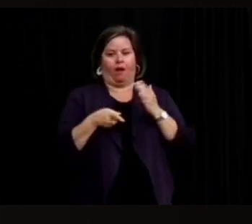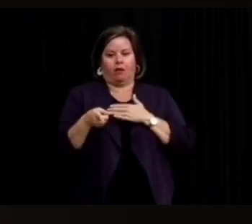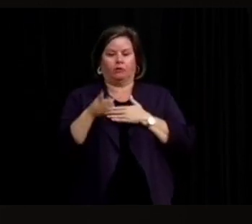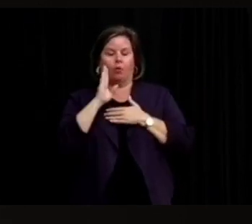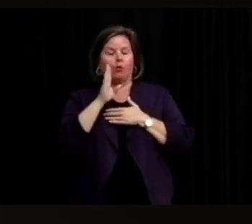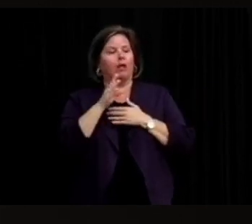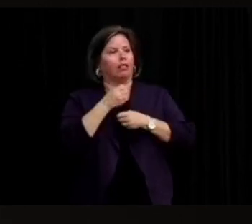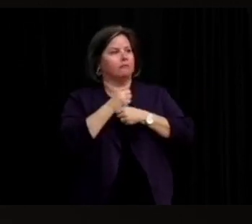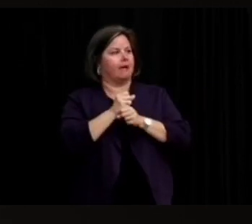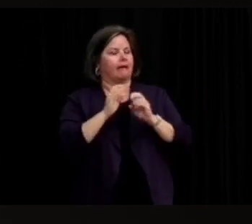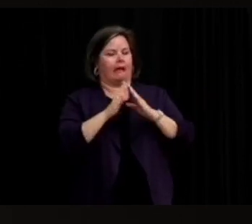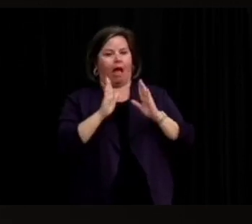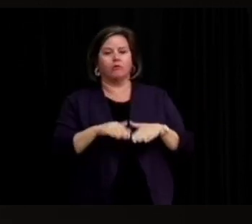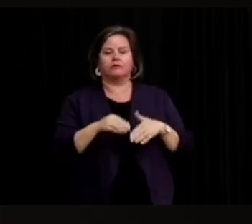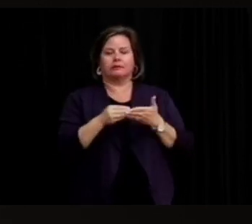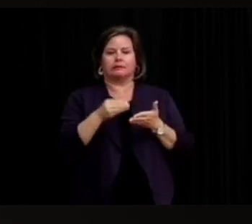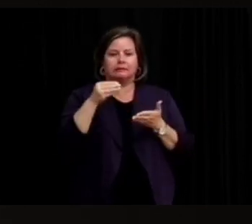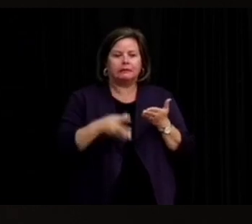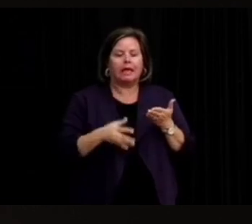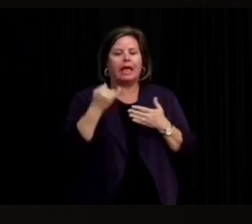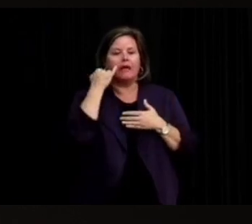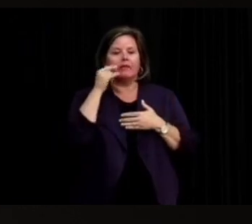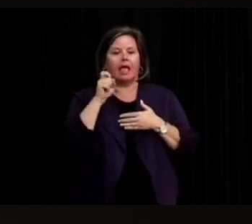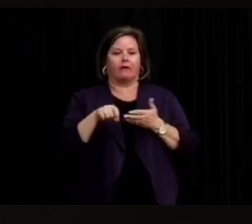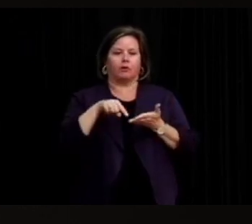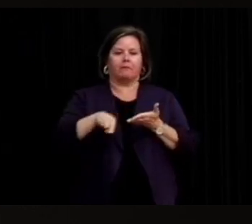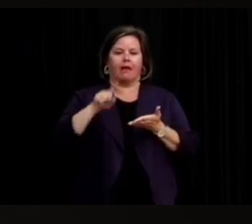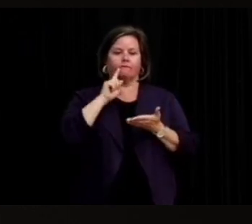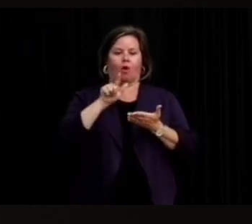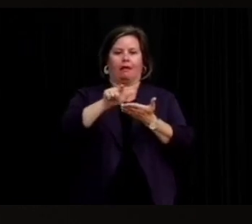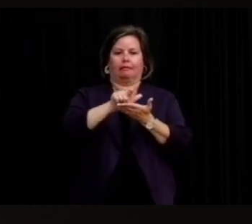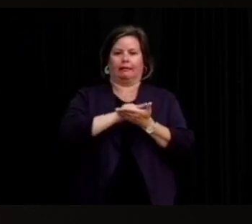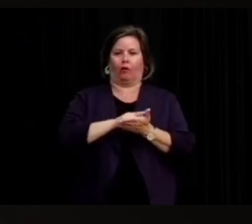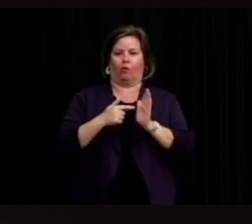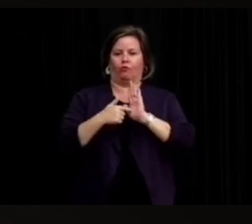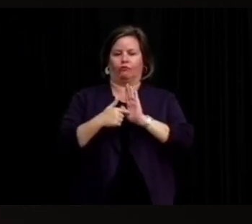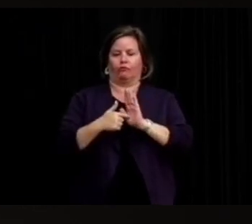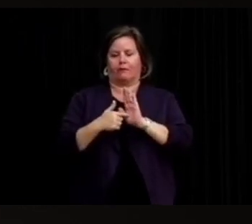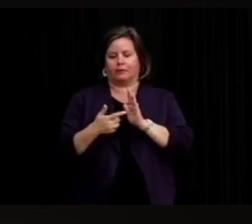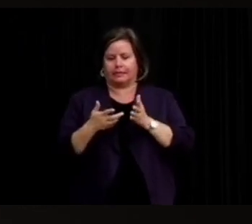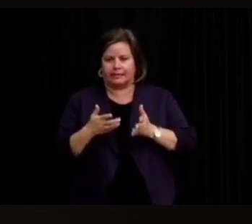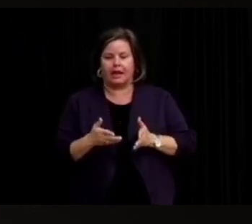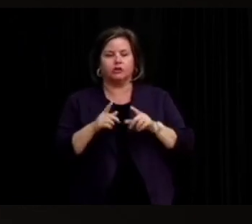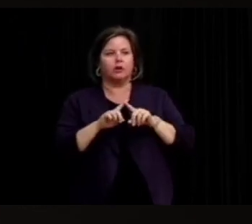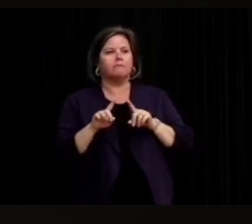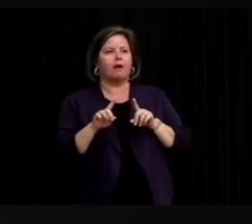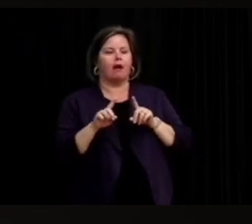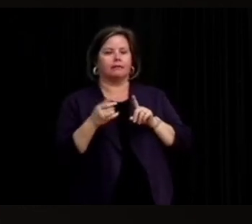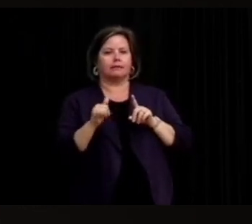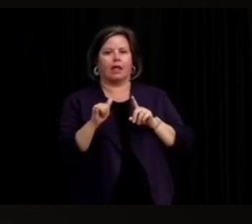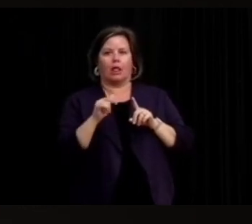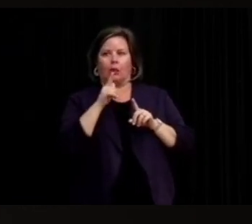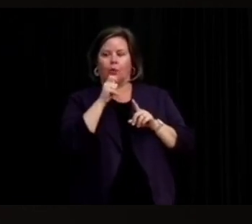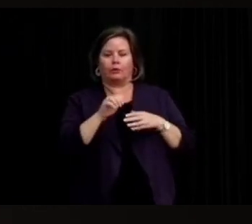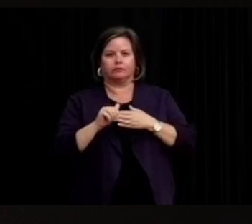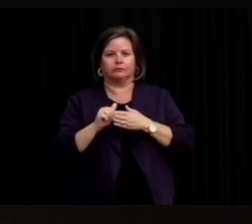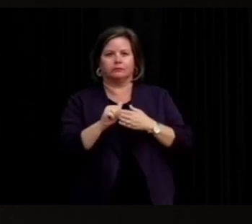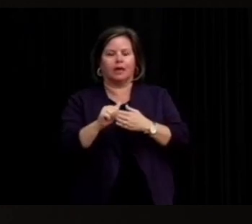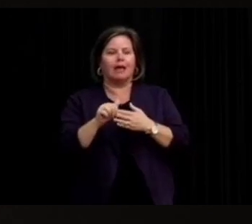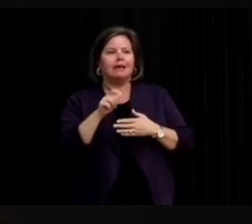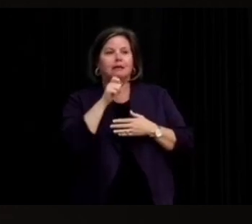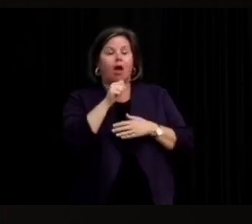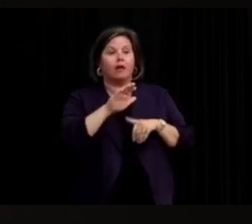expensive for people if they have to pay for their own representation, but there is still steering happening, and not all